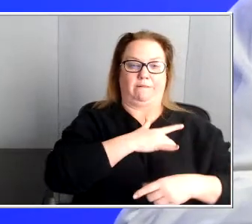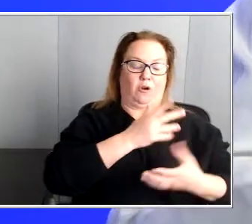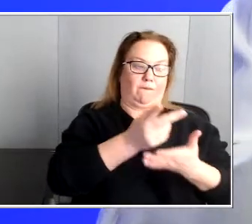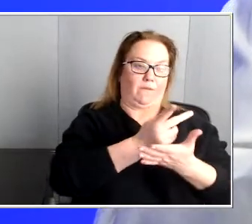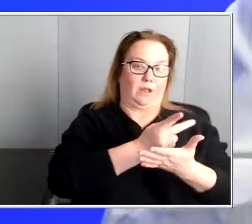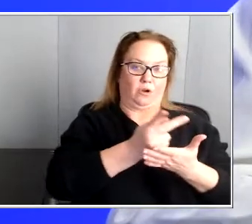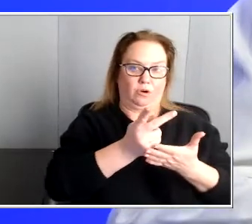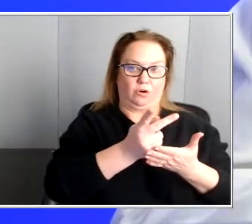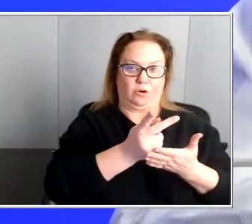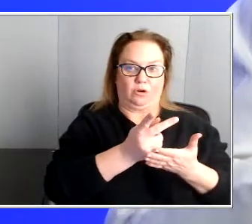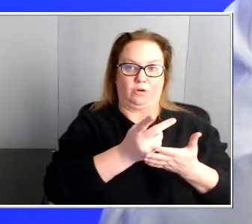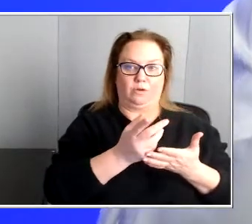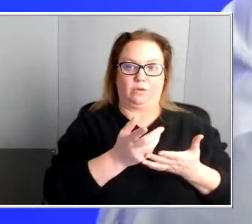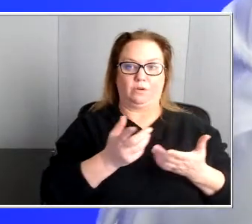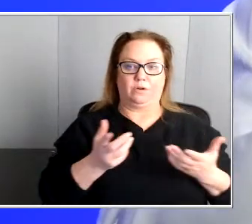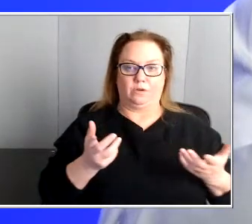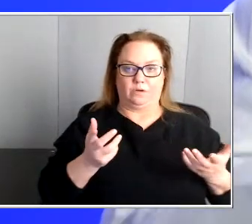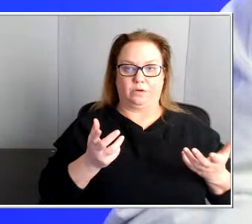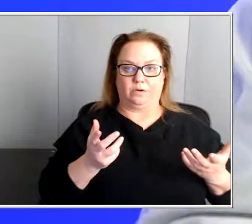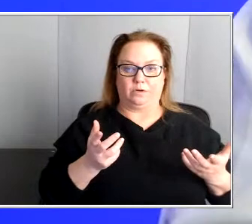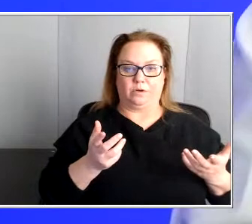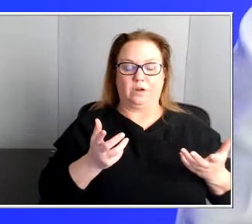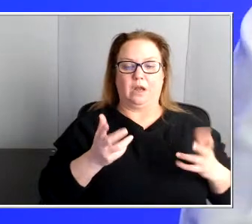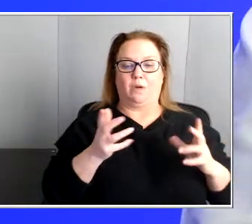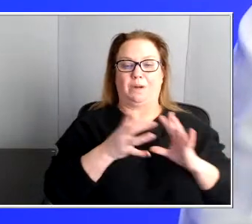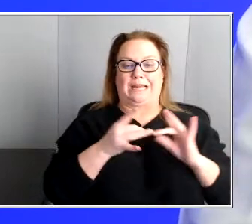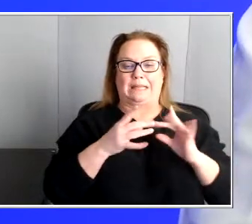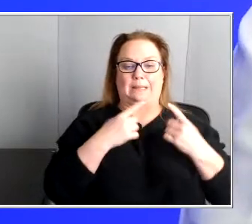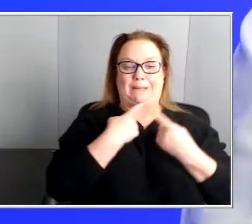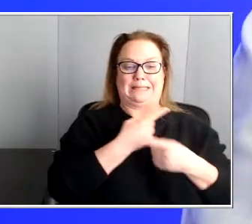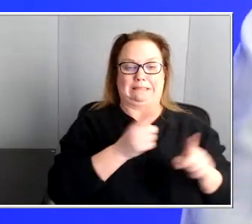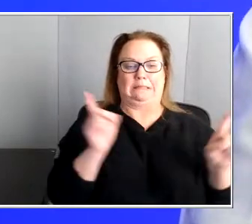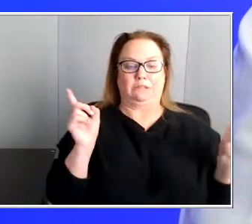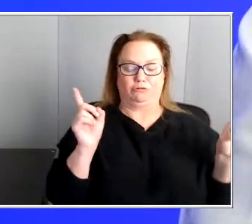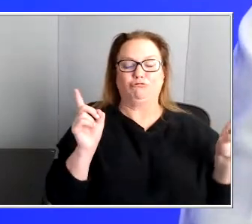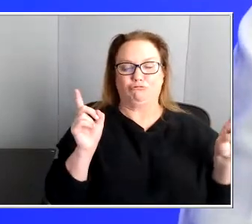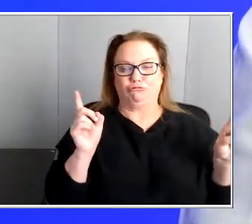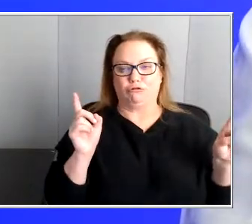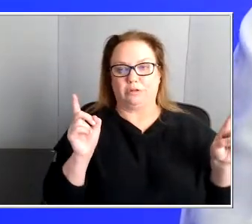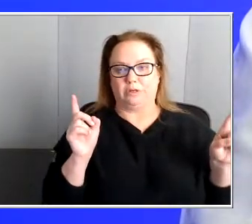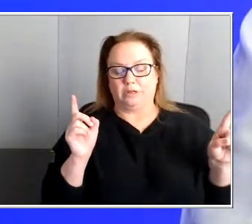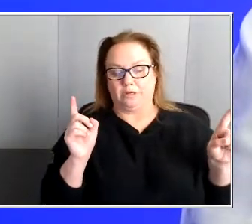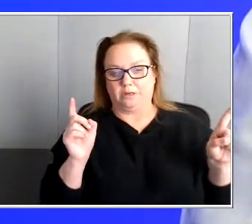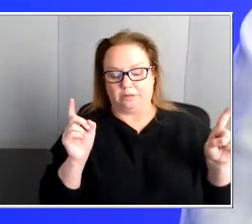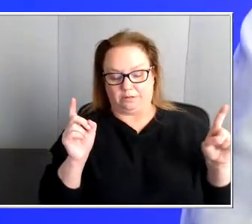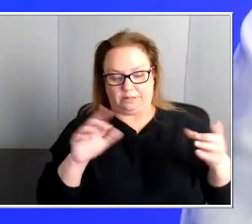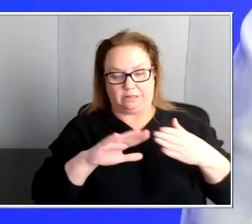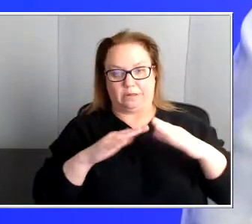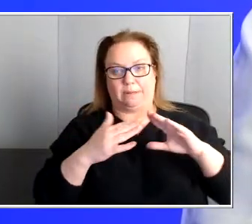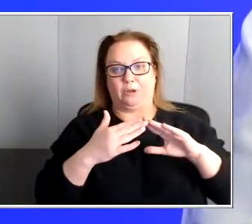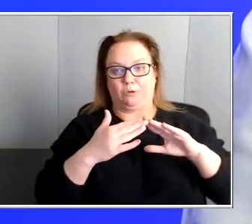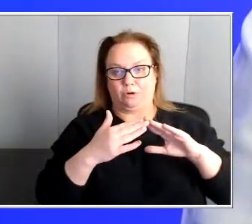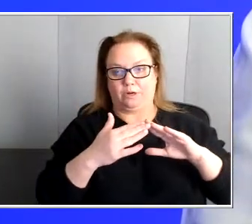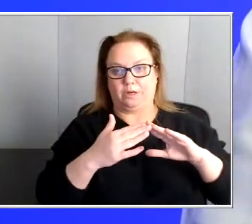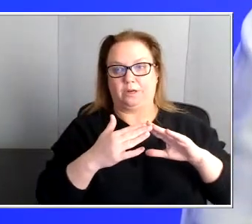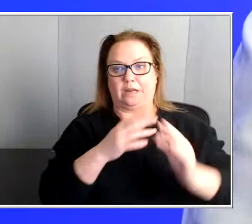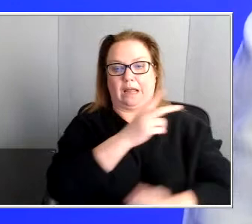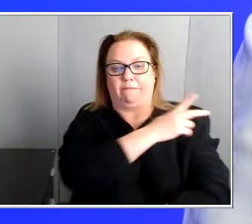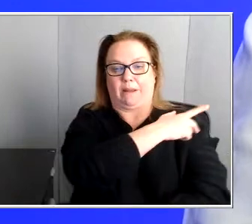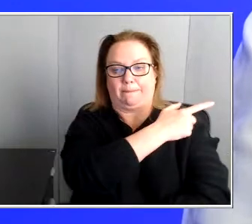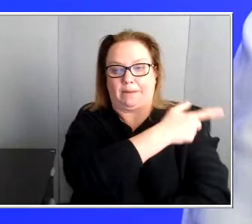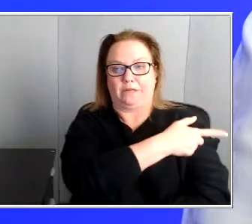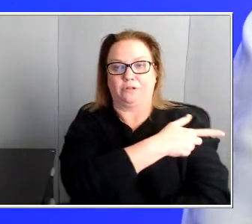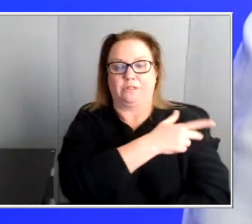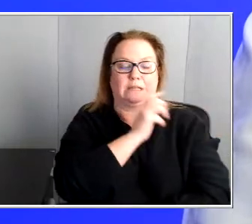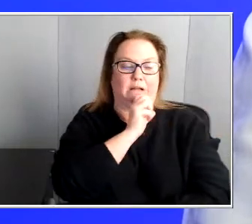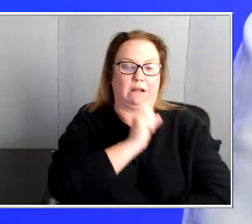I do want to get this message out there. If out in the community they have patients who are elderly,